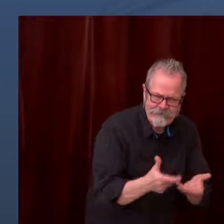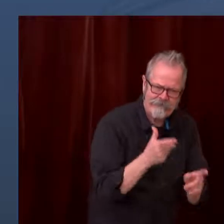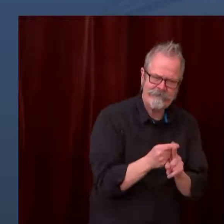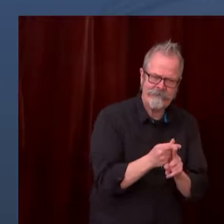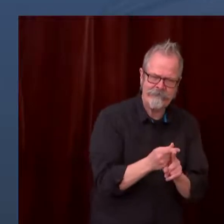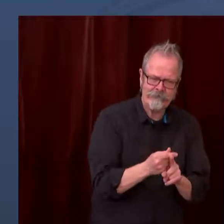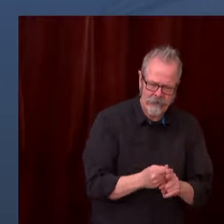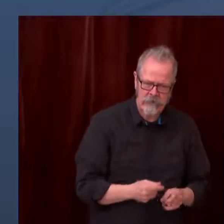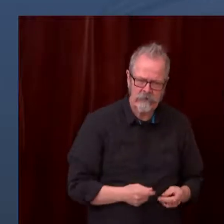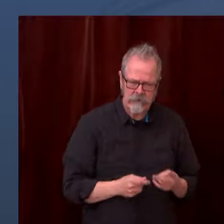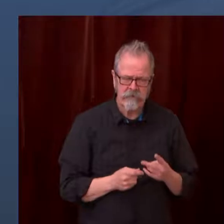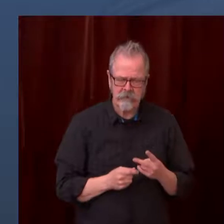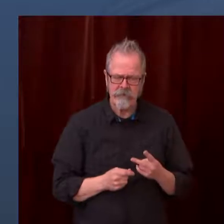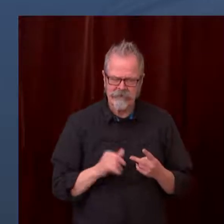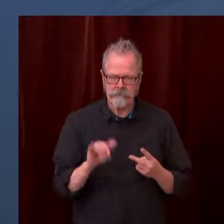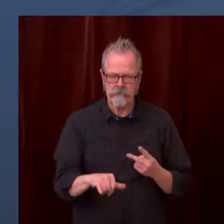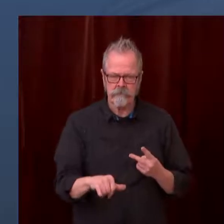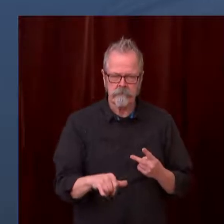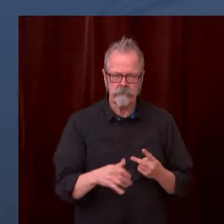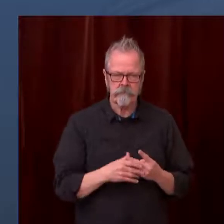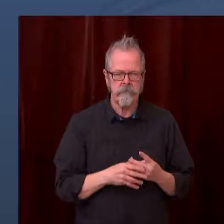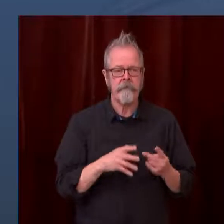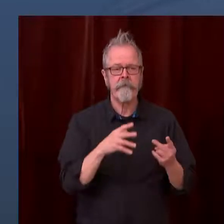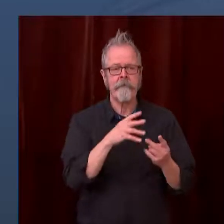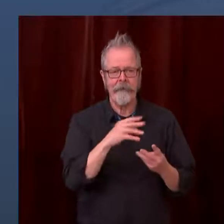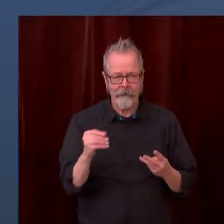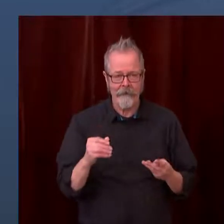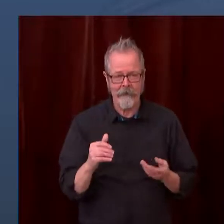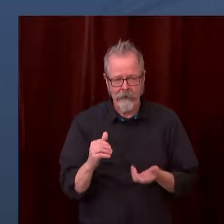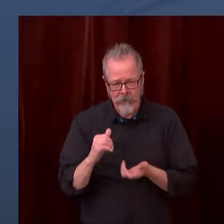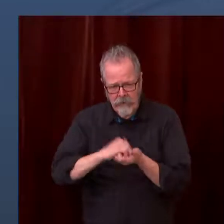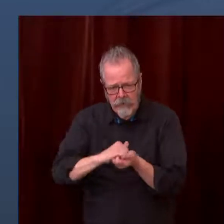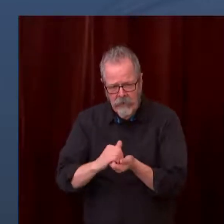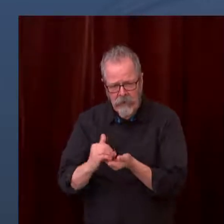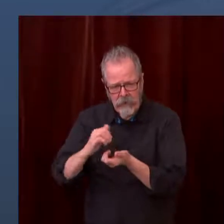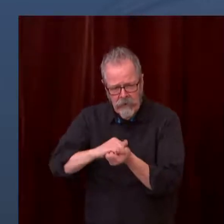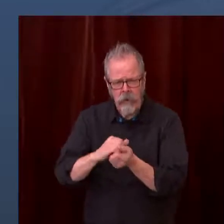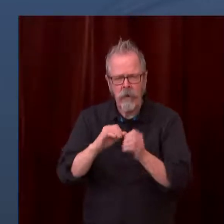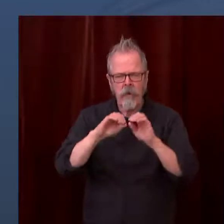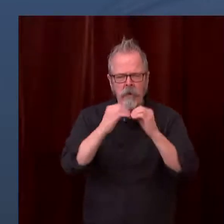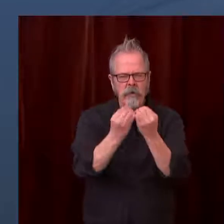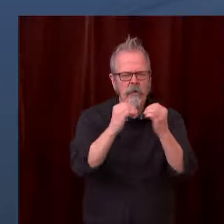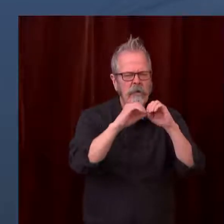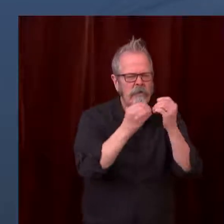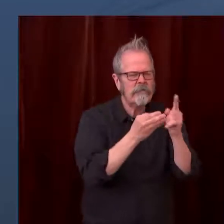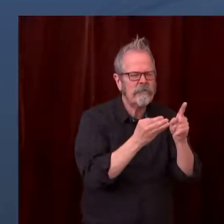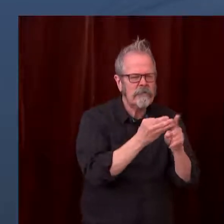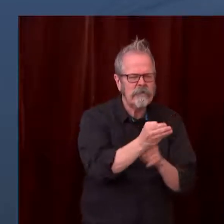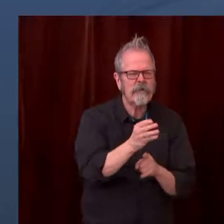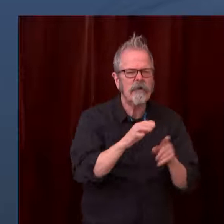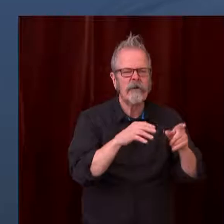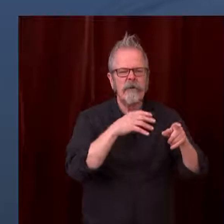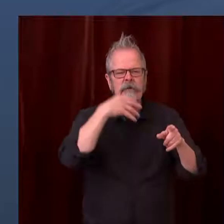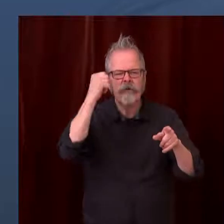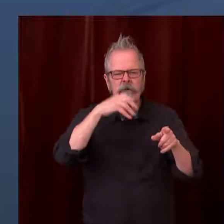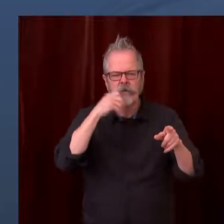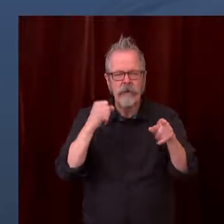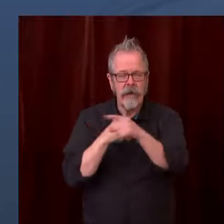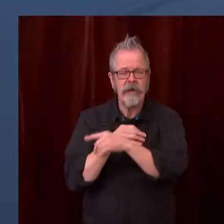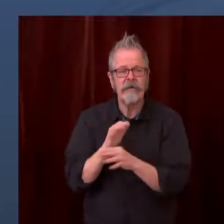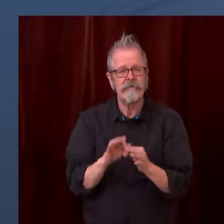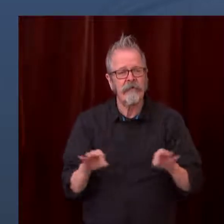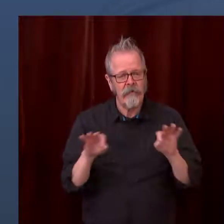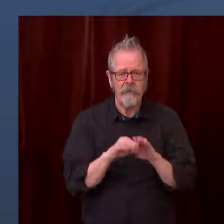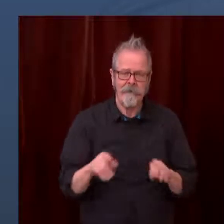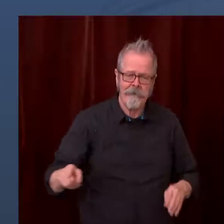to our partners, as I just did, to make sure that senior outreach as well as having appointments for seniors is